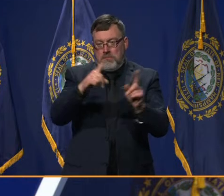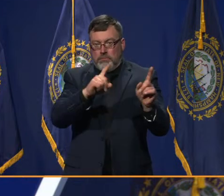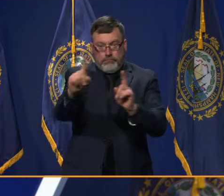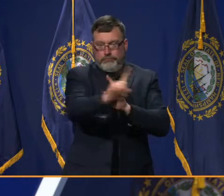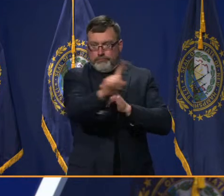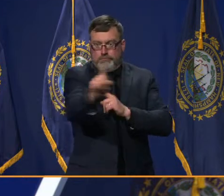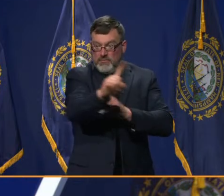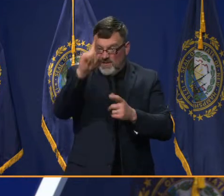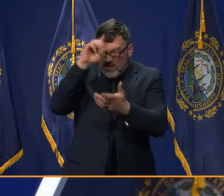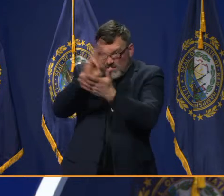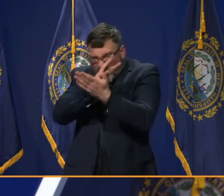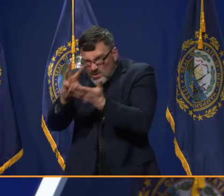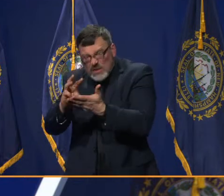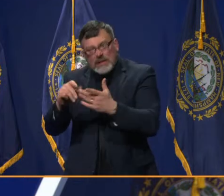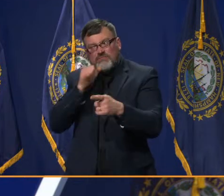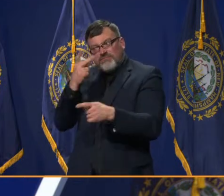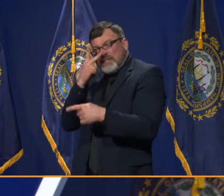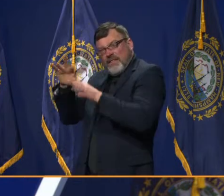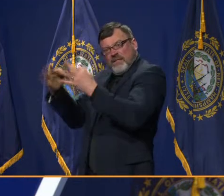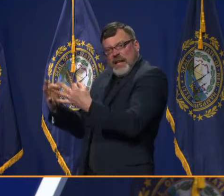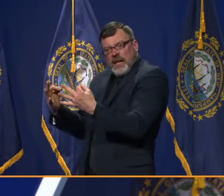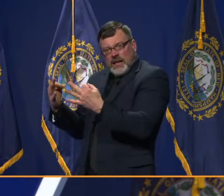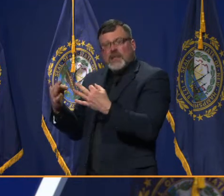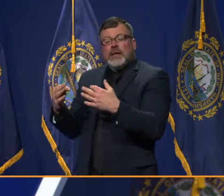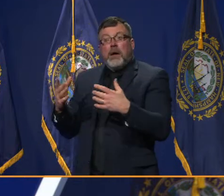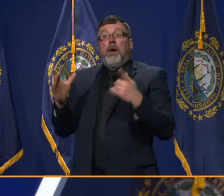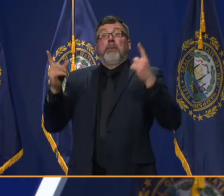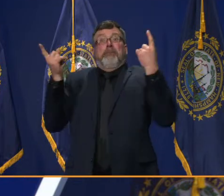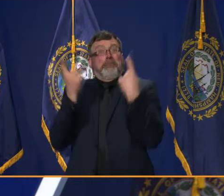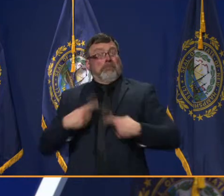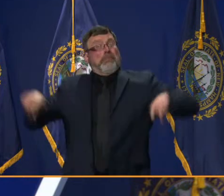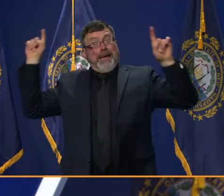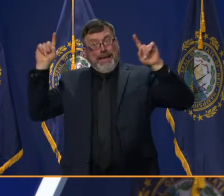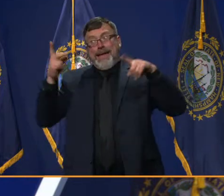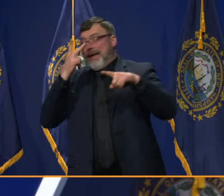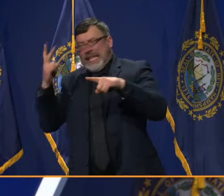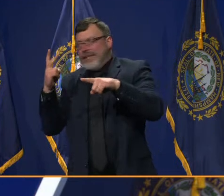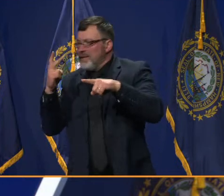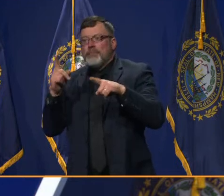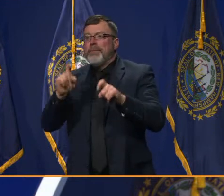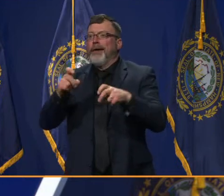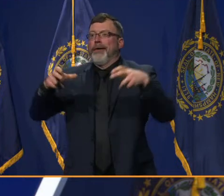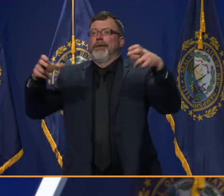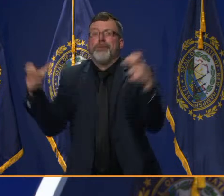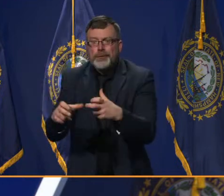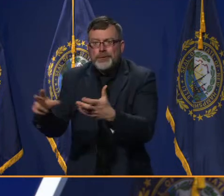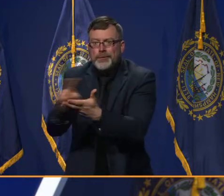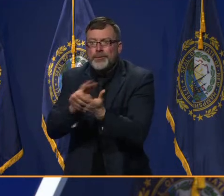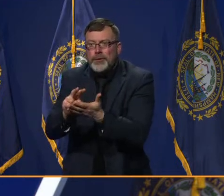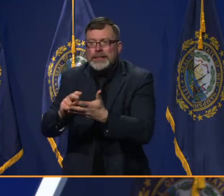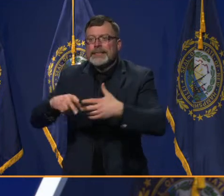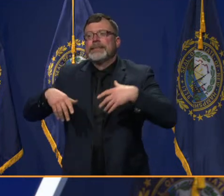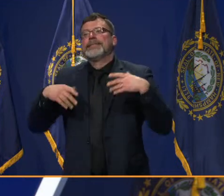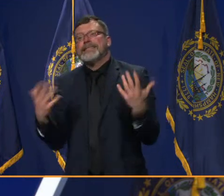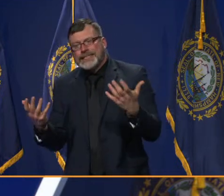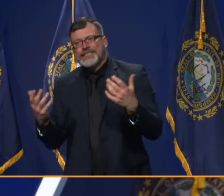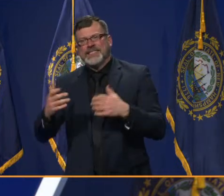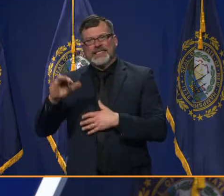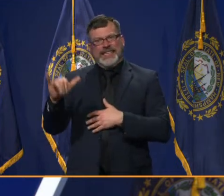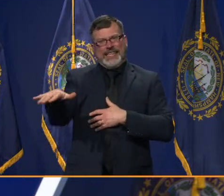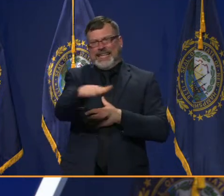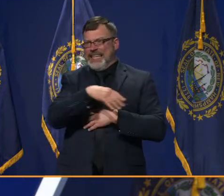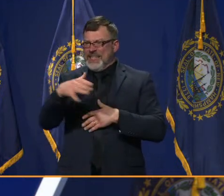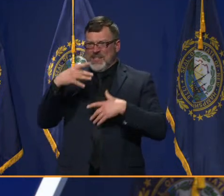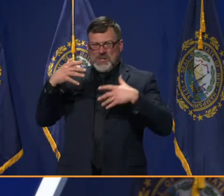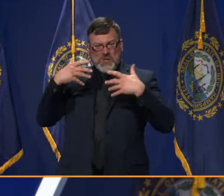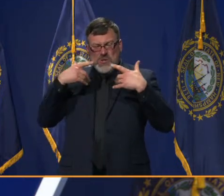home. Jamie made a tremendous difference in the lives of the residents and the staff during her deployment. And it's that kind of sacrifice that